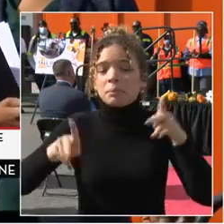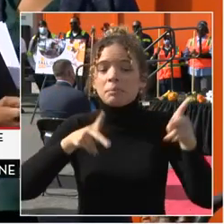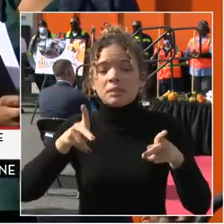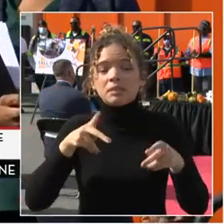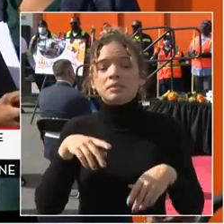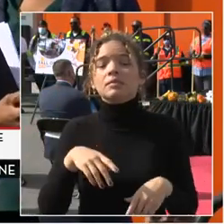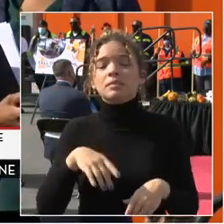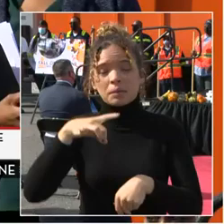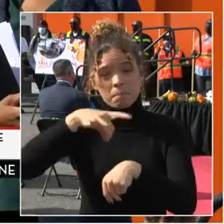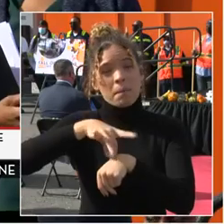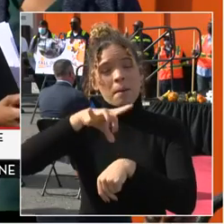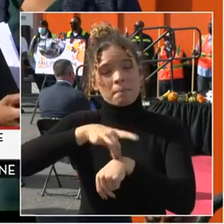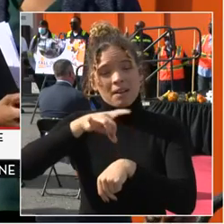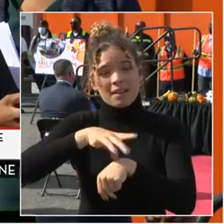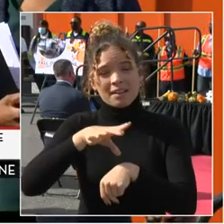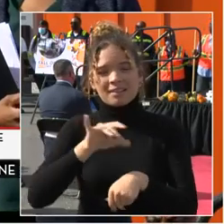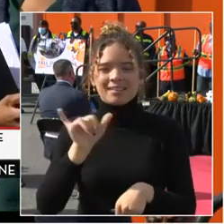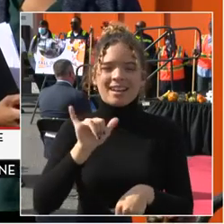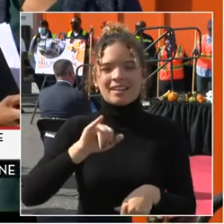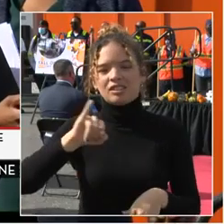that?